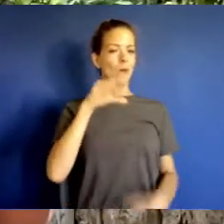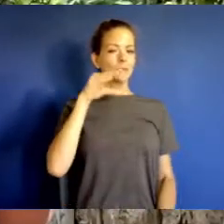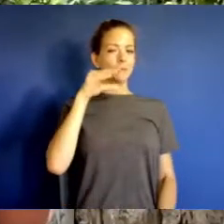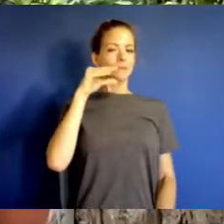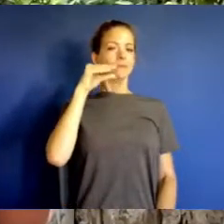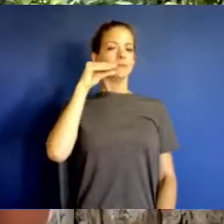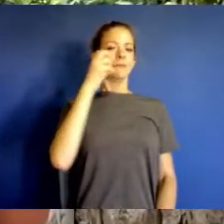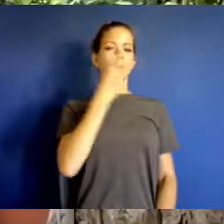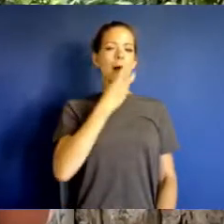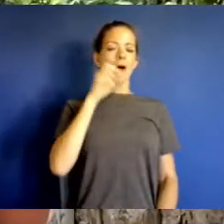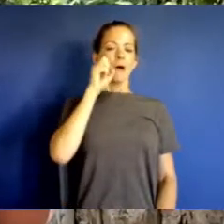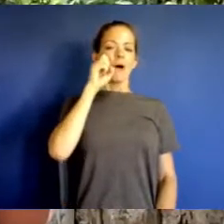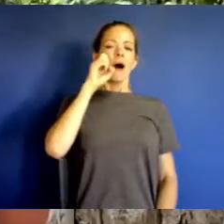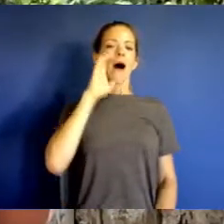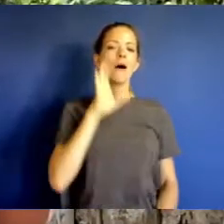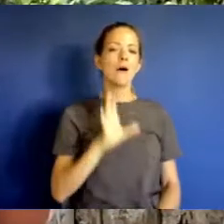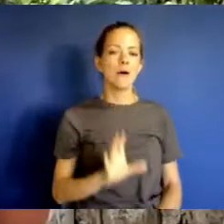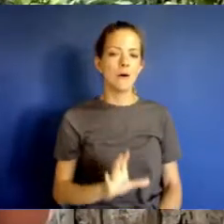Big sigh.